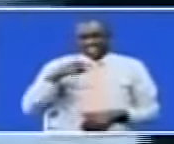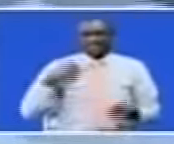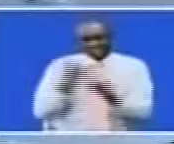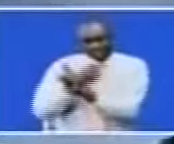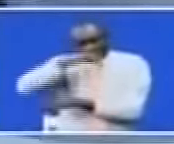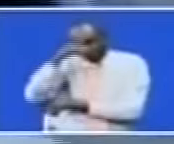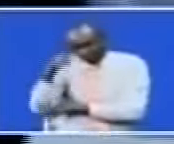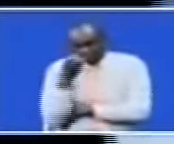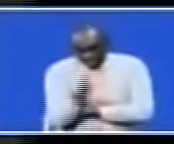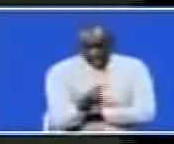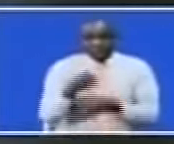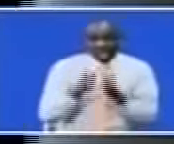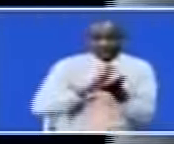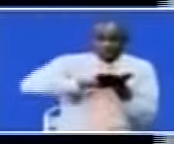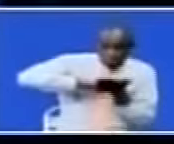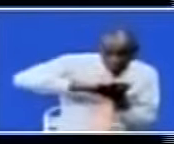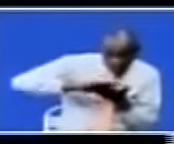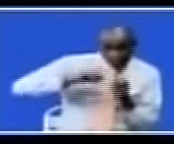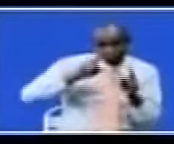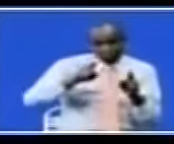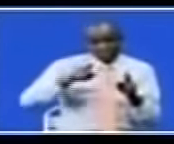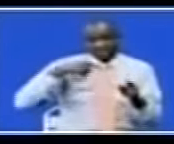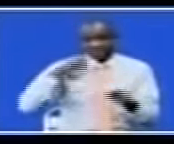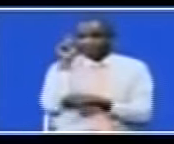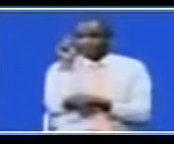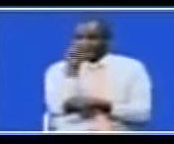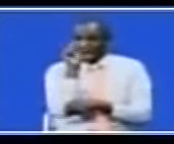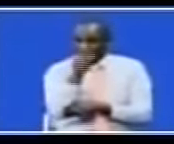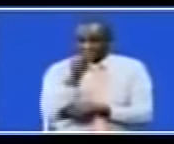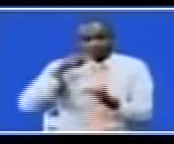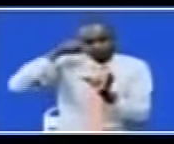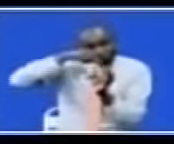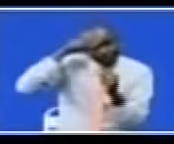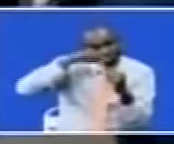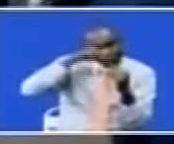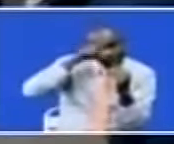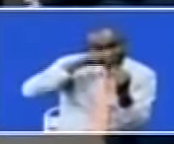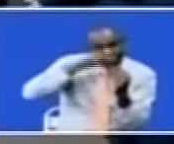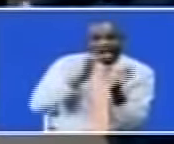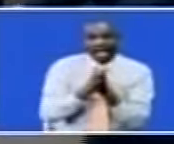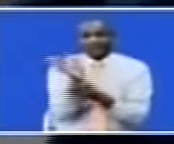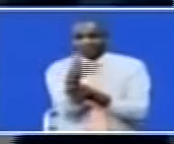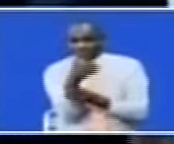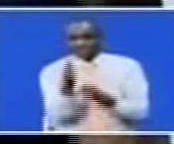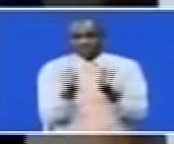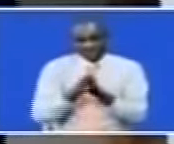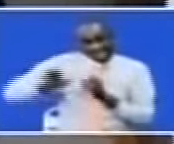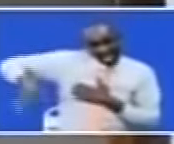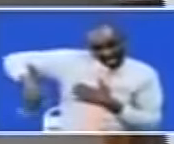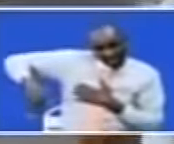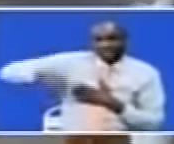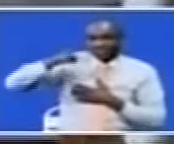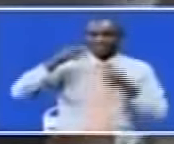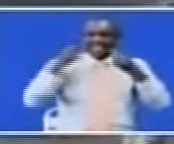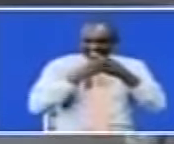engravings, among them the Holy Eucharist, a bird feeding its hatchlings, a dove, a fish and a lamb. It is 8 feet